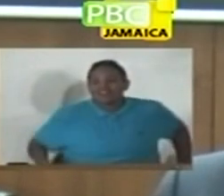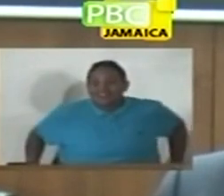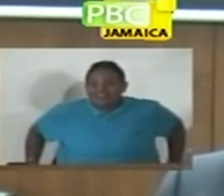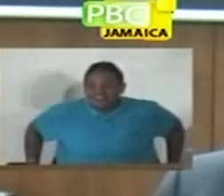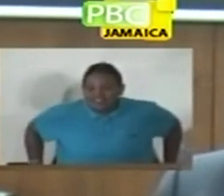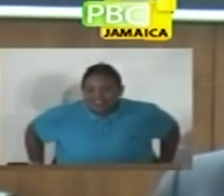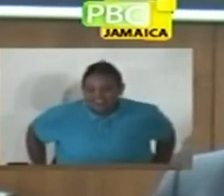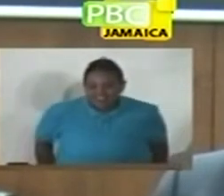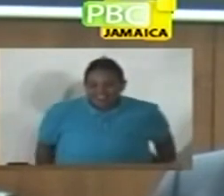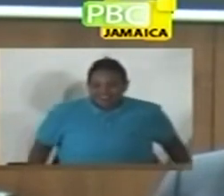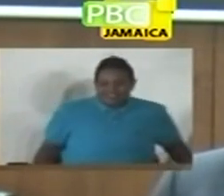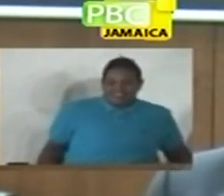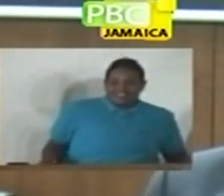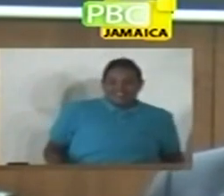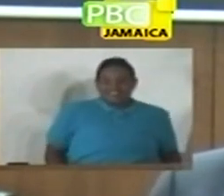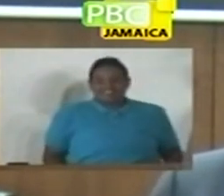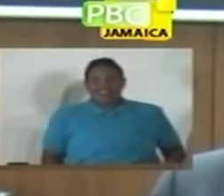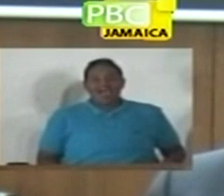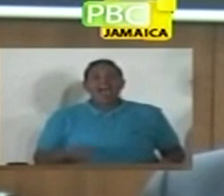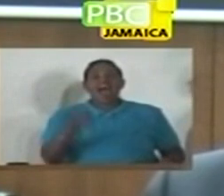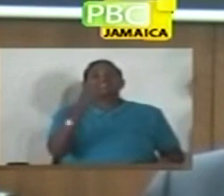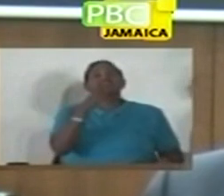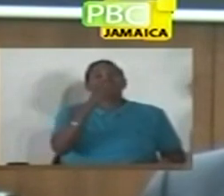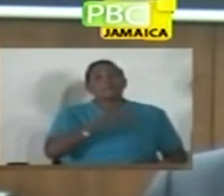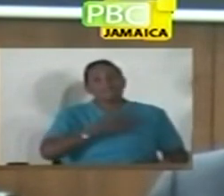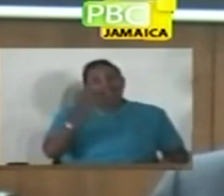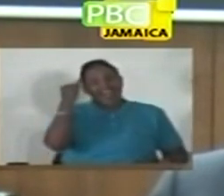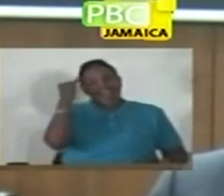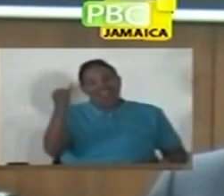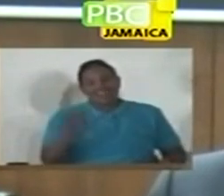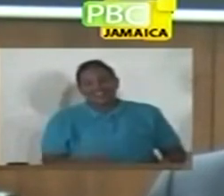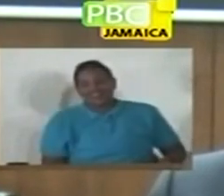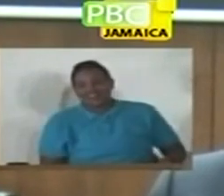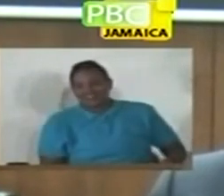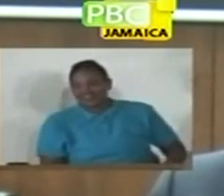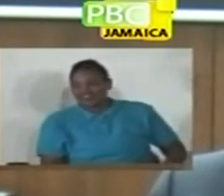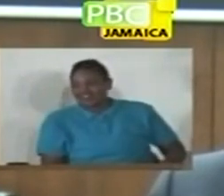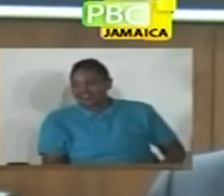it. Of course. Of course.